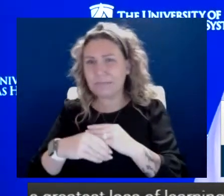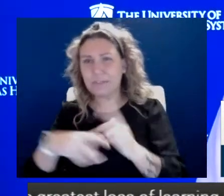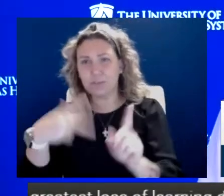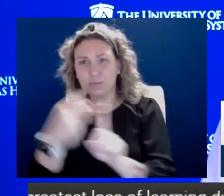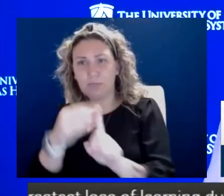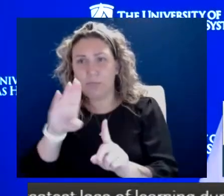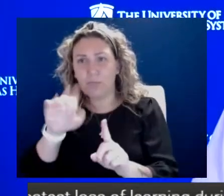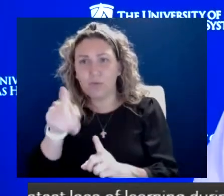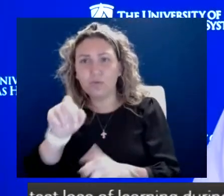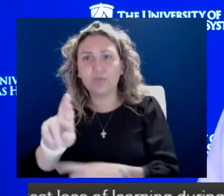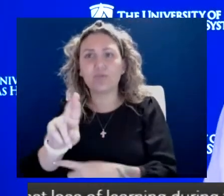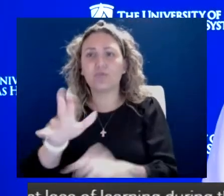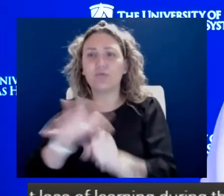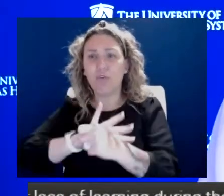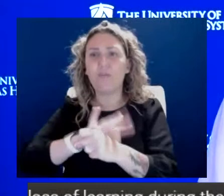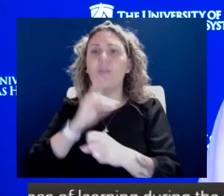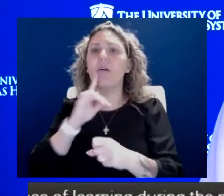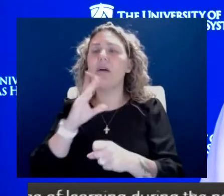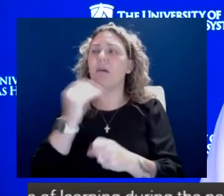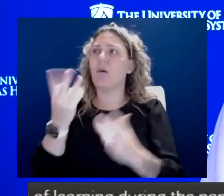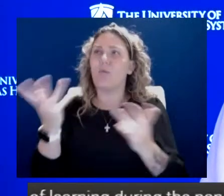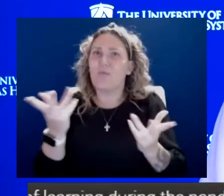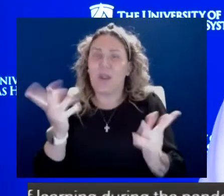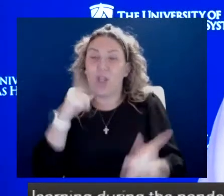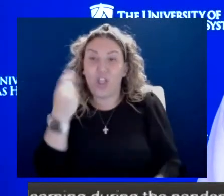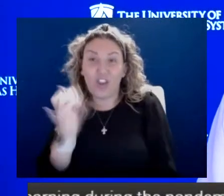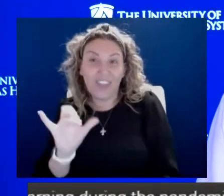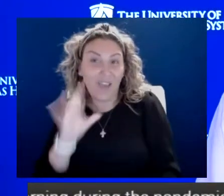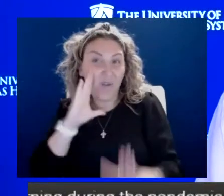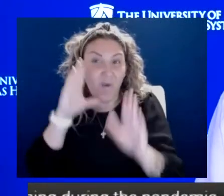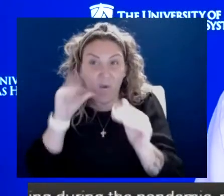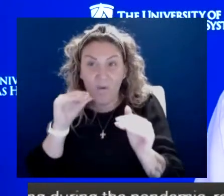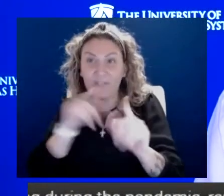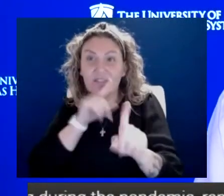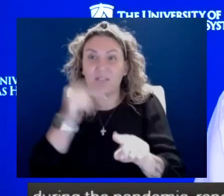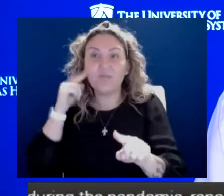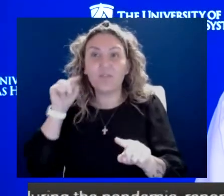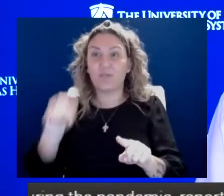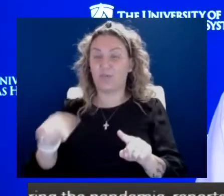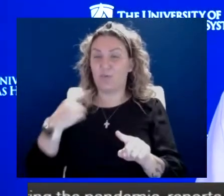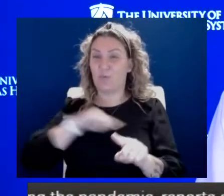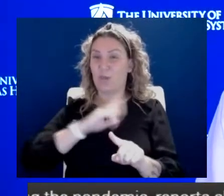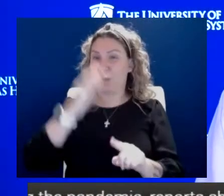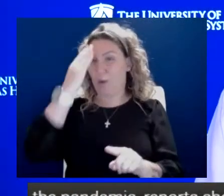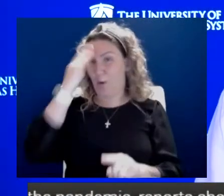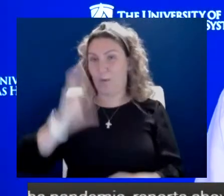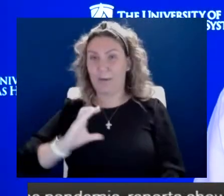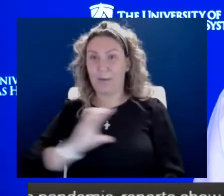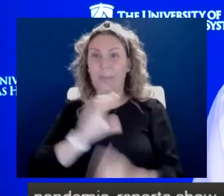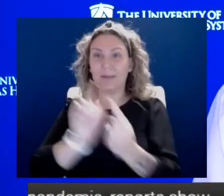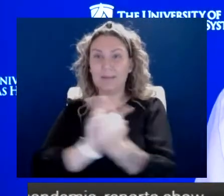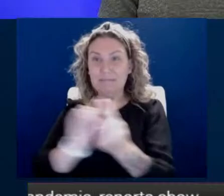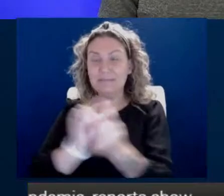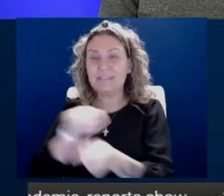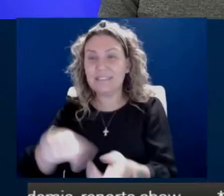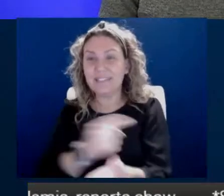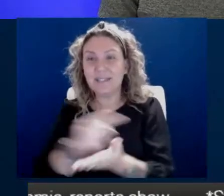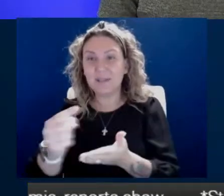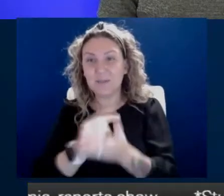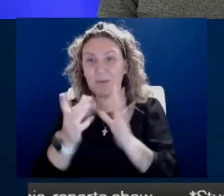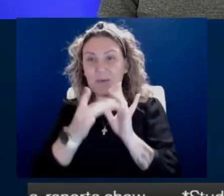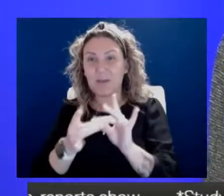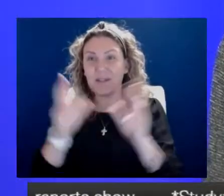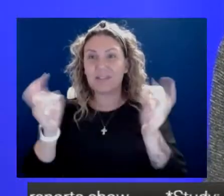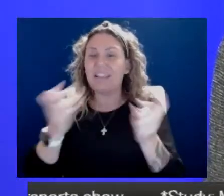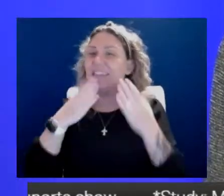be. Hopefully we'll have some answers for you. We know that the committees are starting to meet now this week about those things. Thank you all.